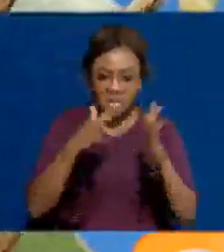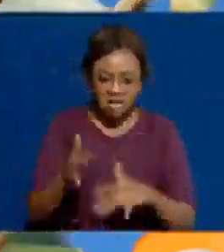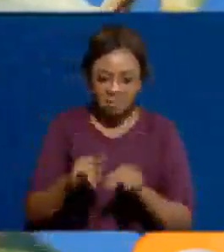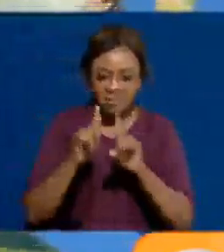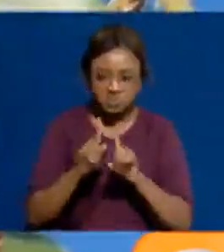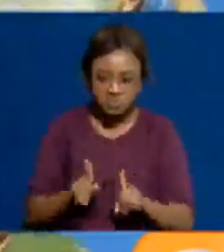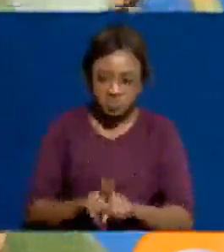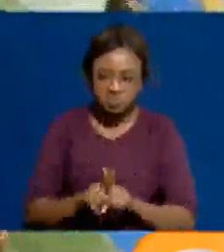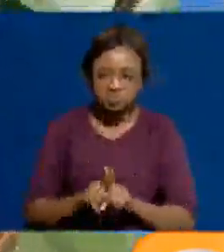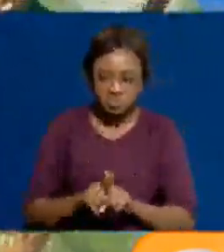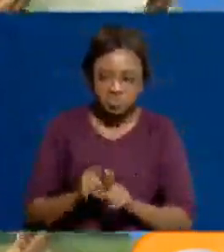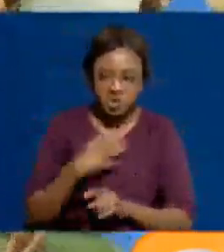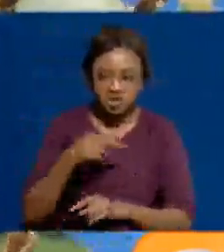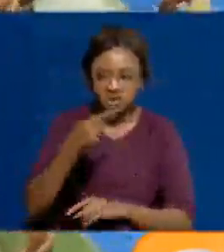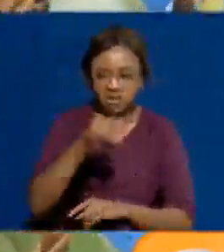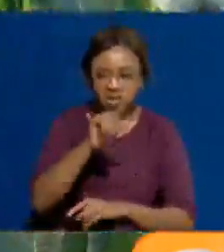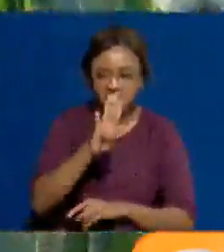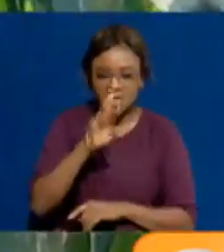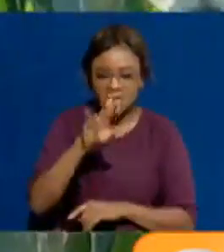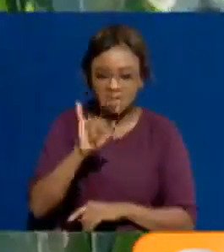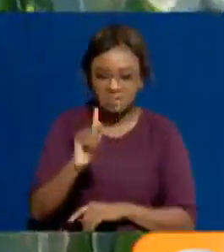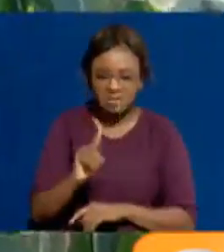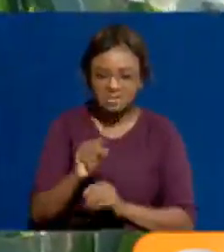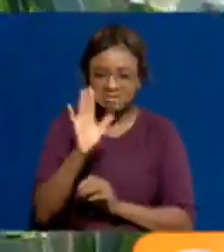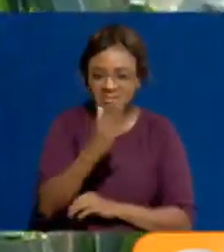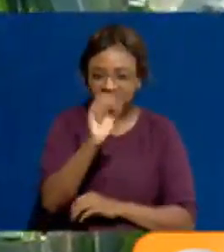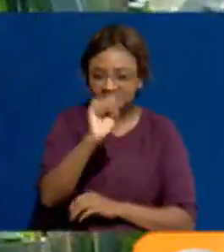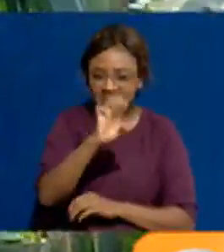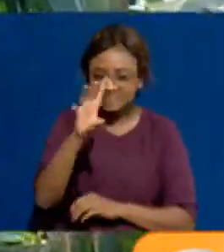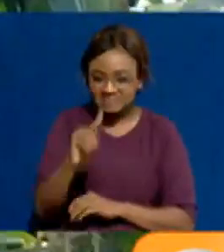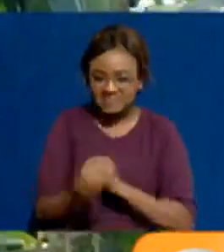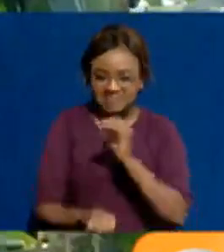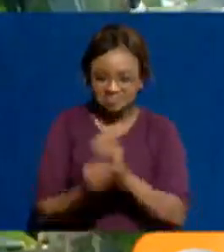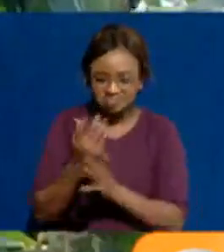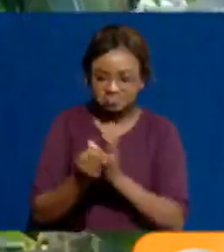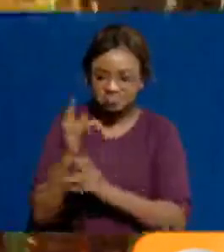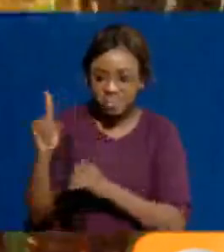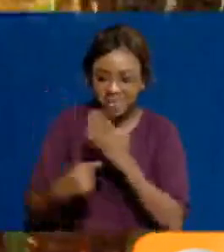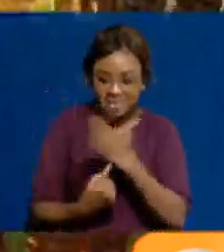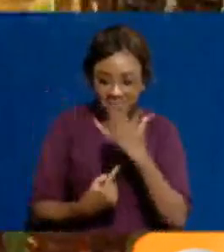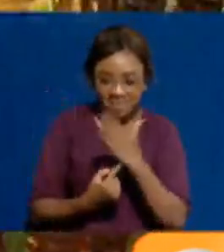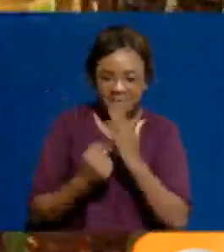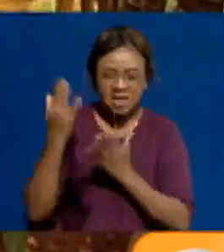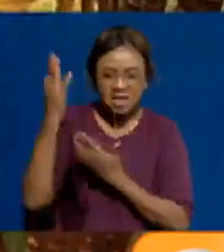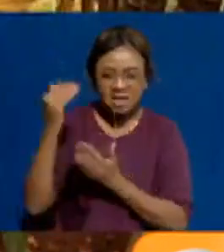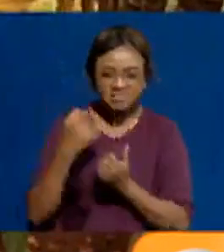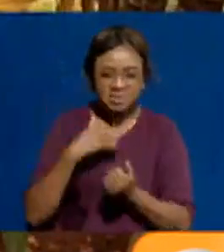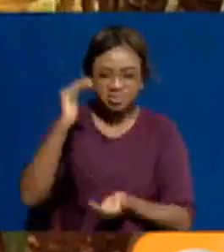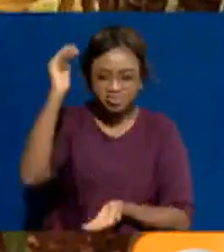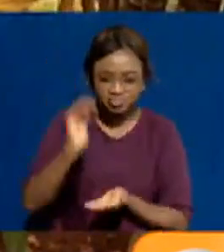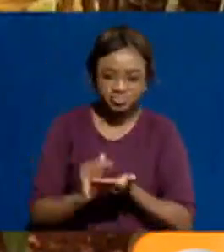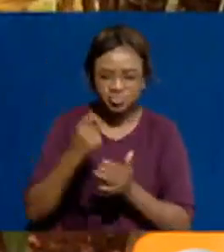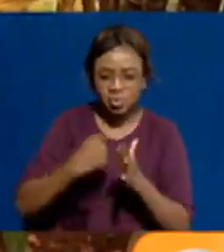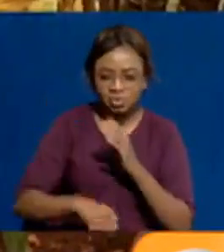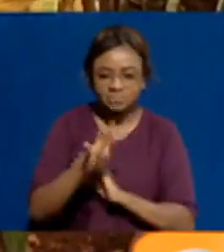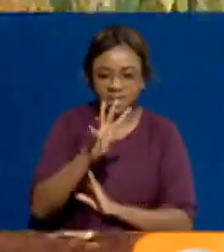maize breeding and hybrid seed production. According to the researchers, the technology is expected to cut the cost by